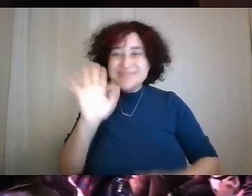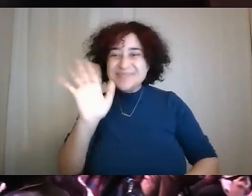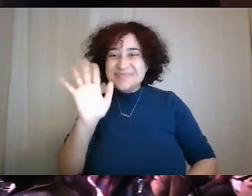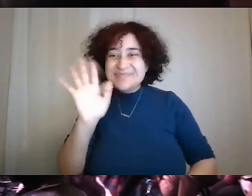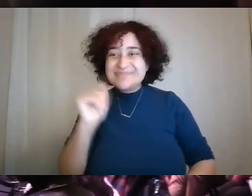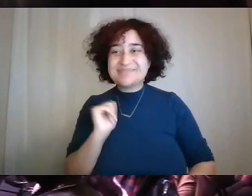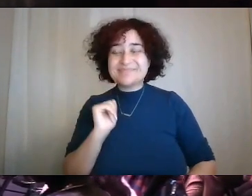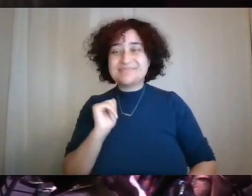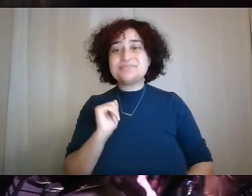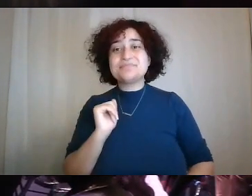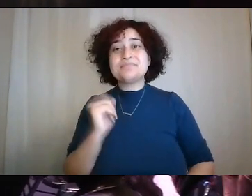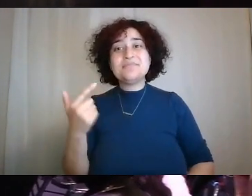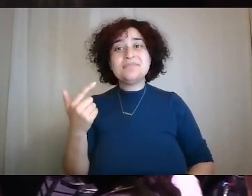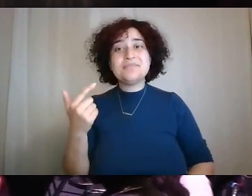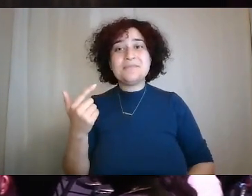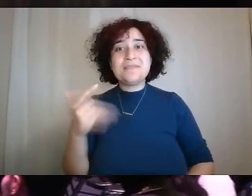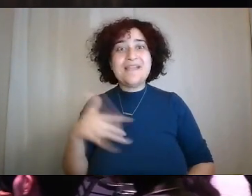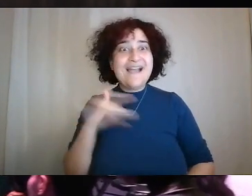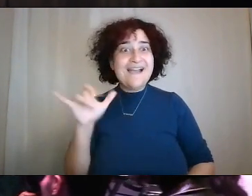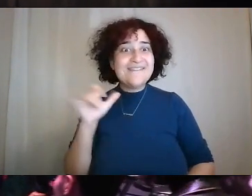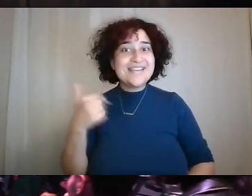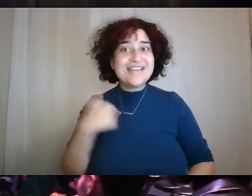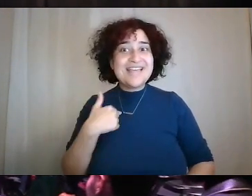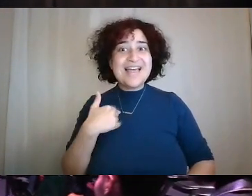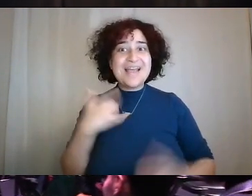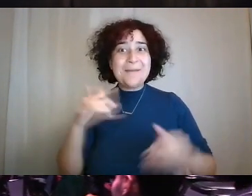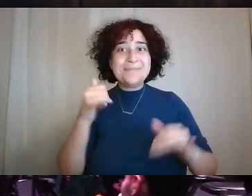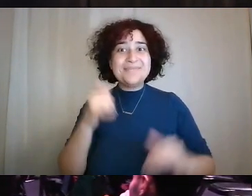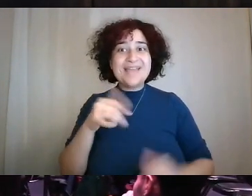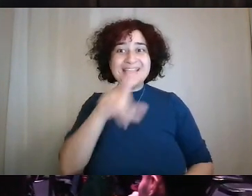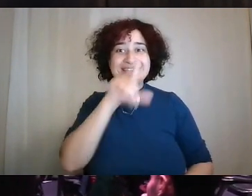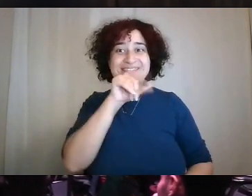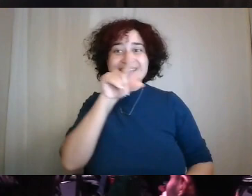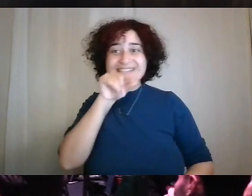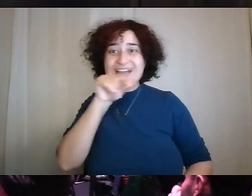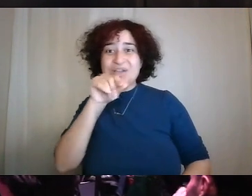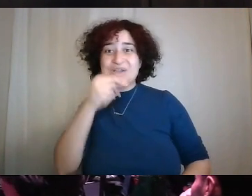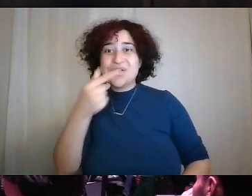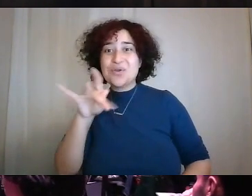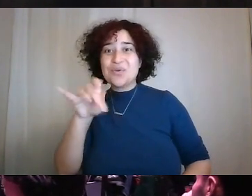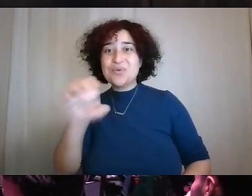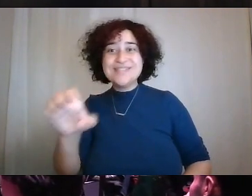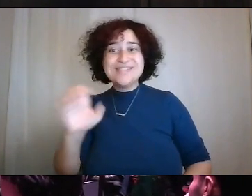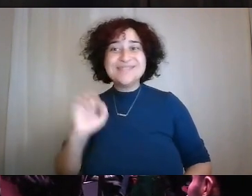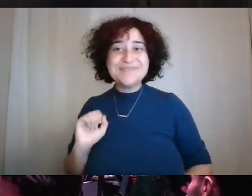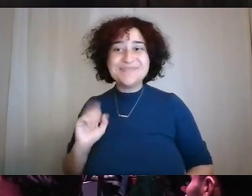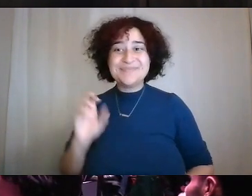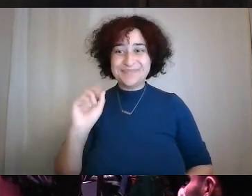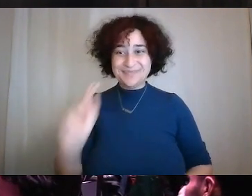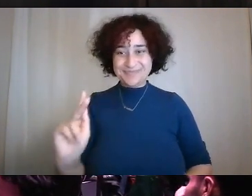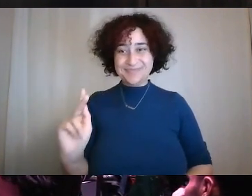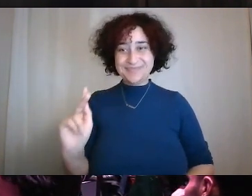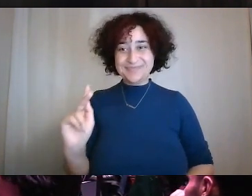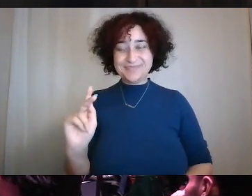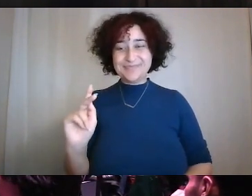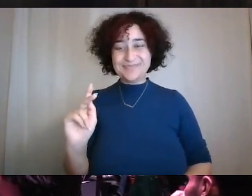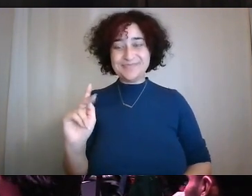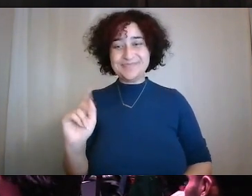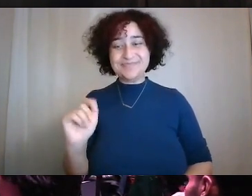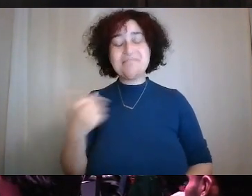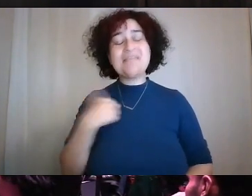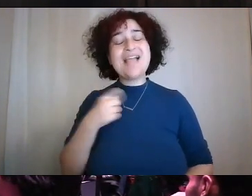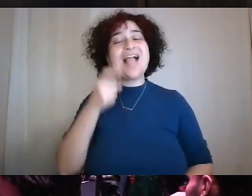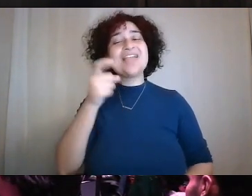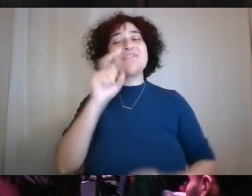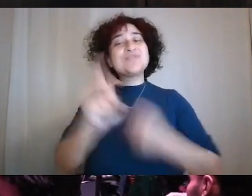I feel like I'm playing Duck, Duck, Goose. Oh, yeah. Okay, and I'll give you a specific order, right,